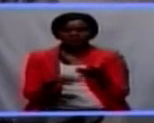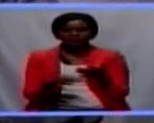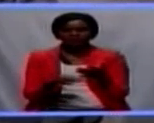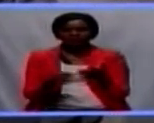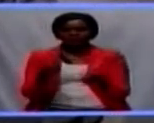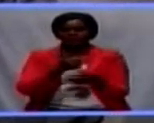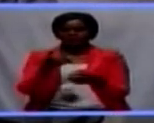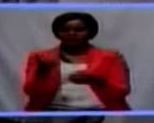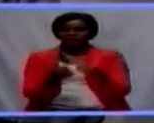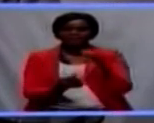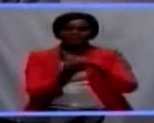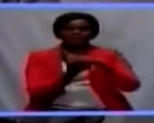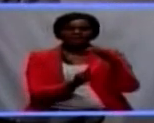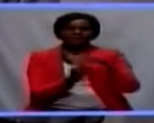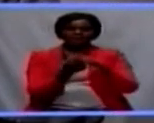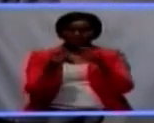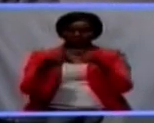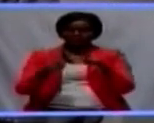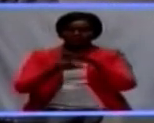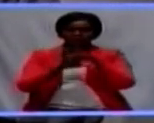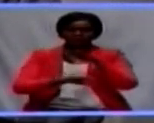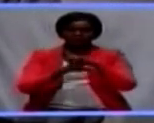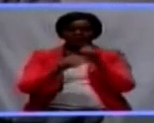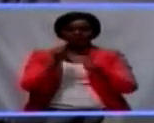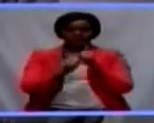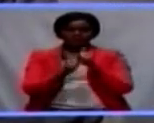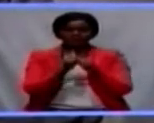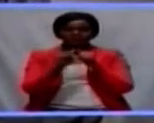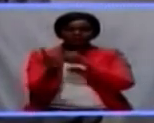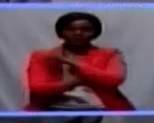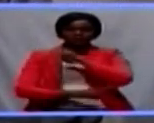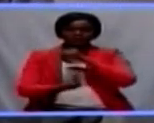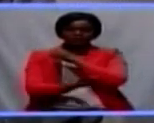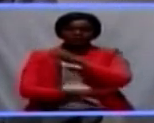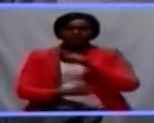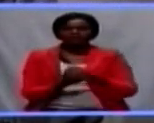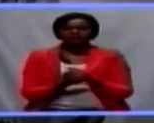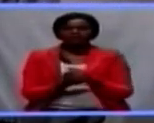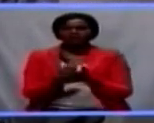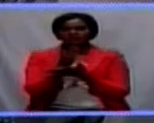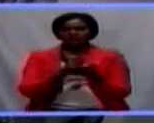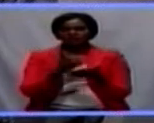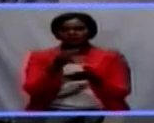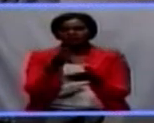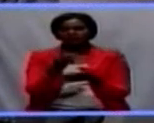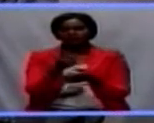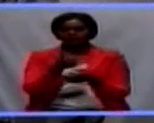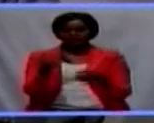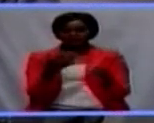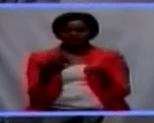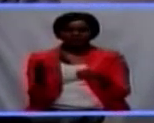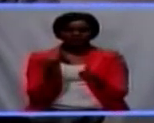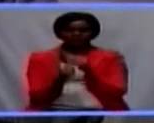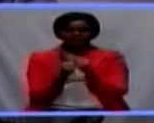other circumstances under which taxes, interest and penalties accrue. And some of those that have been excluded